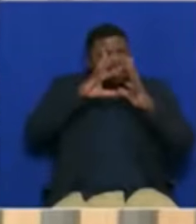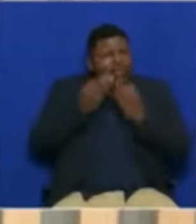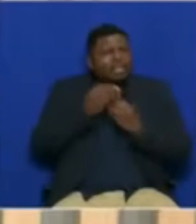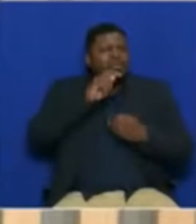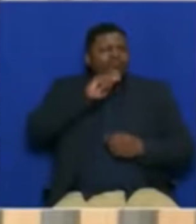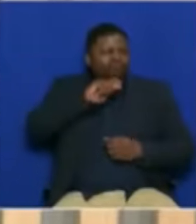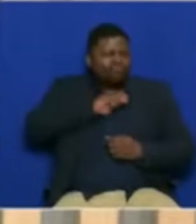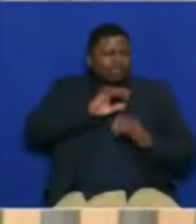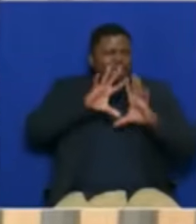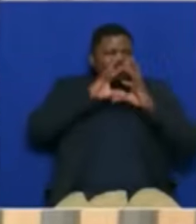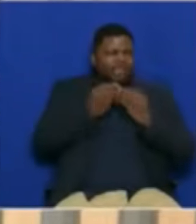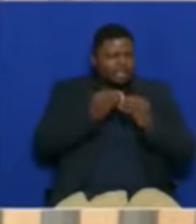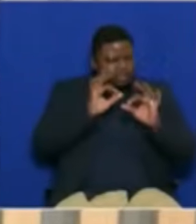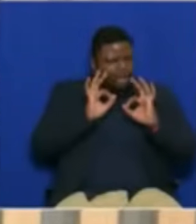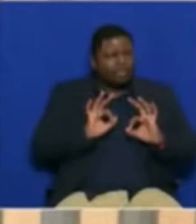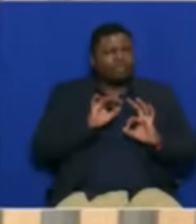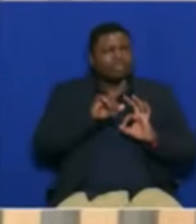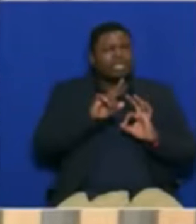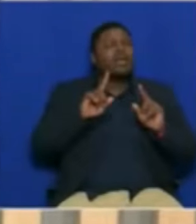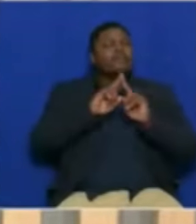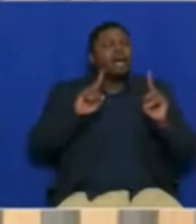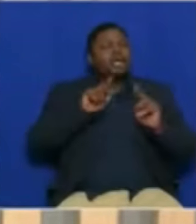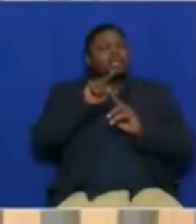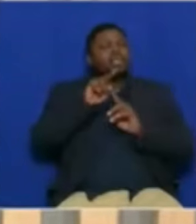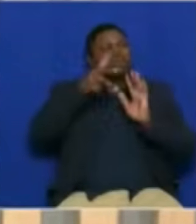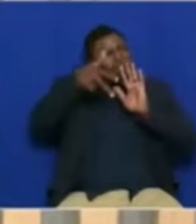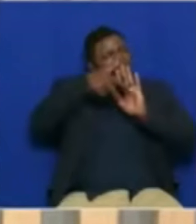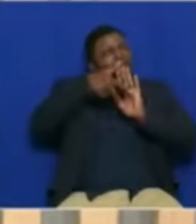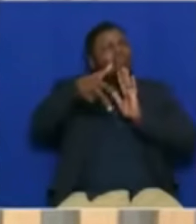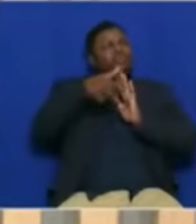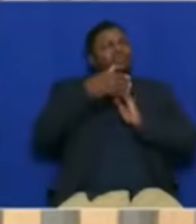just established, because it was approved by seemingly the person who is